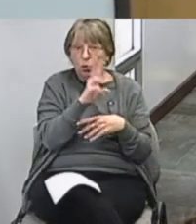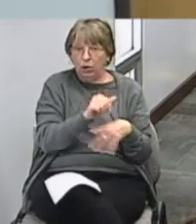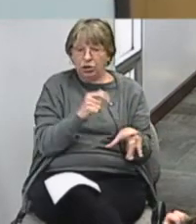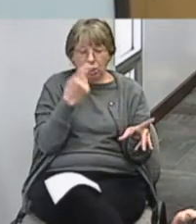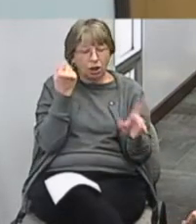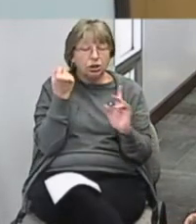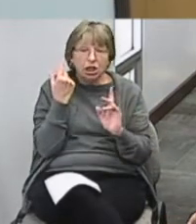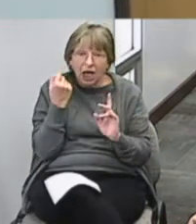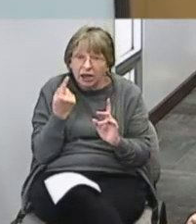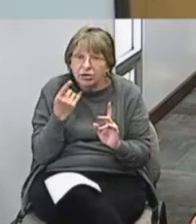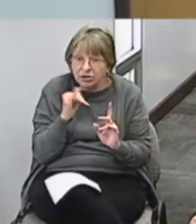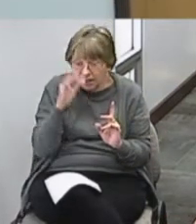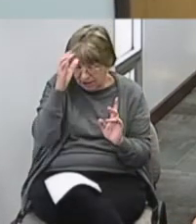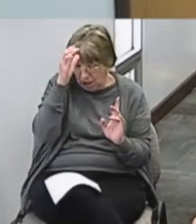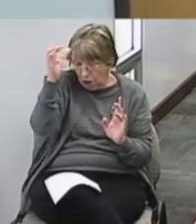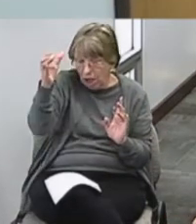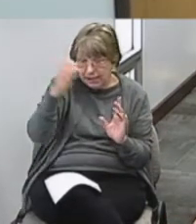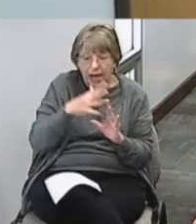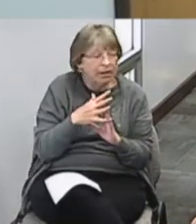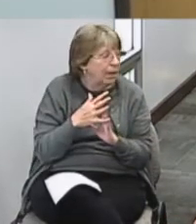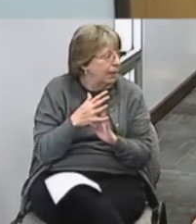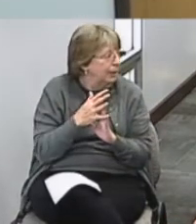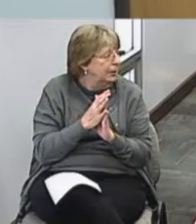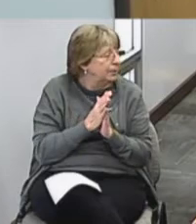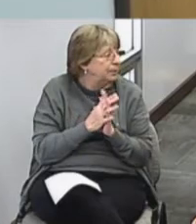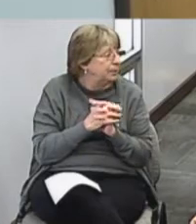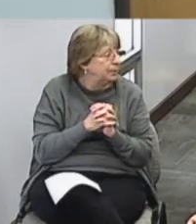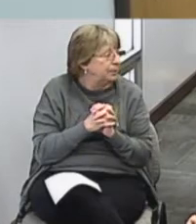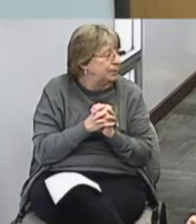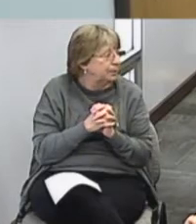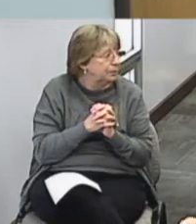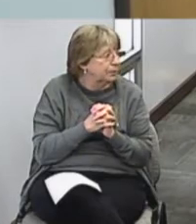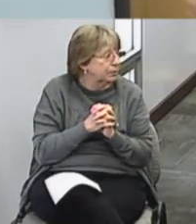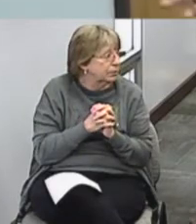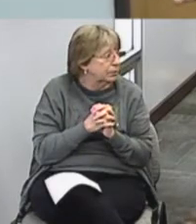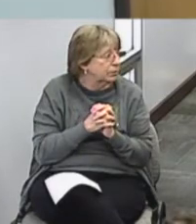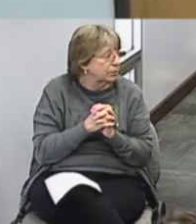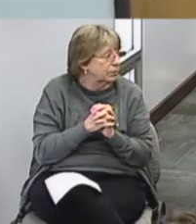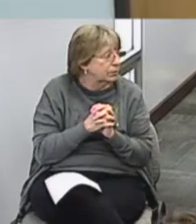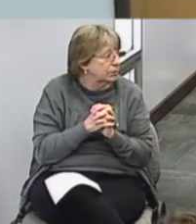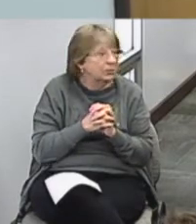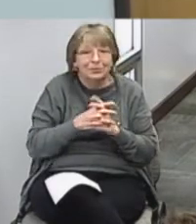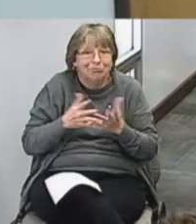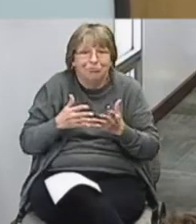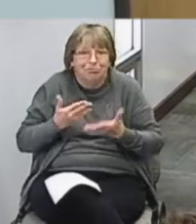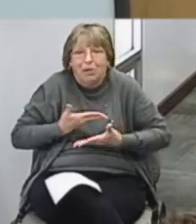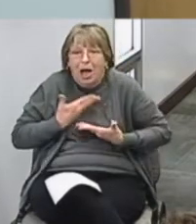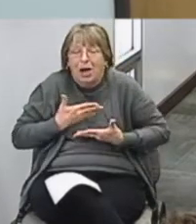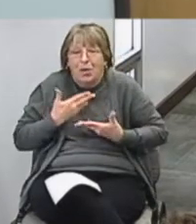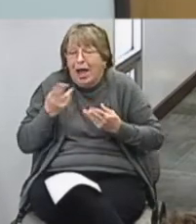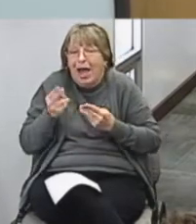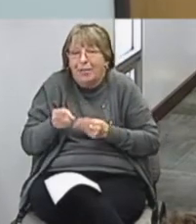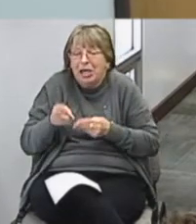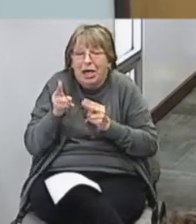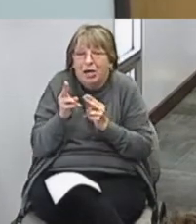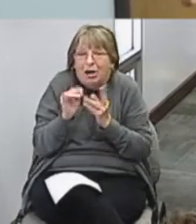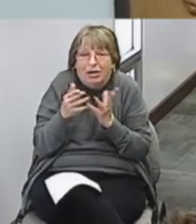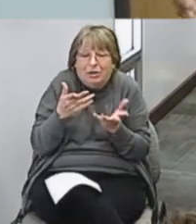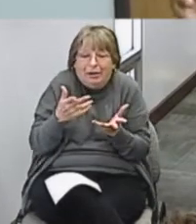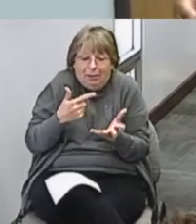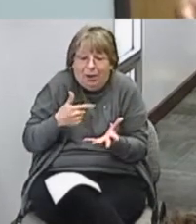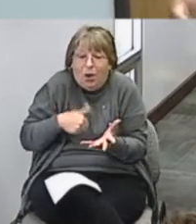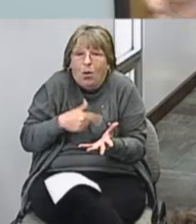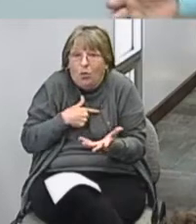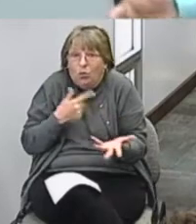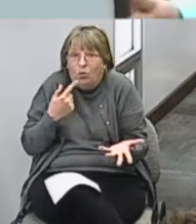understands what that concept theme means. She's just happy and honored herself that we're even considering,